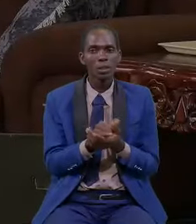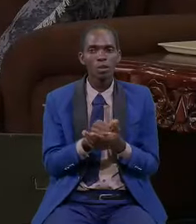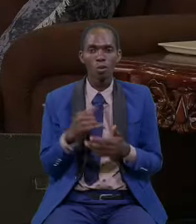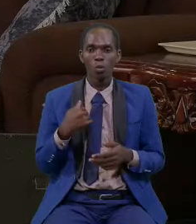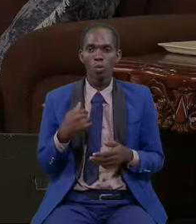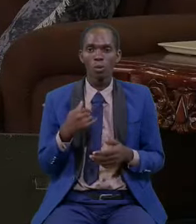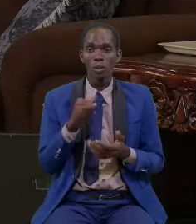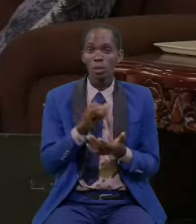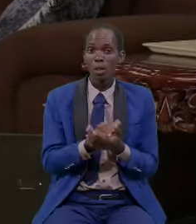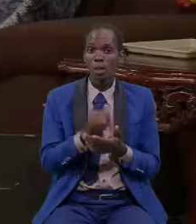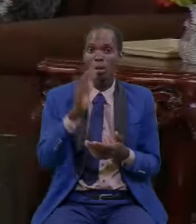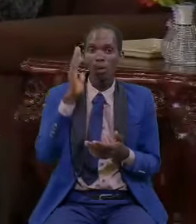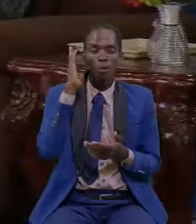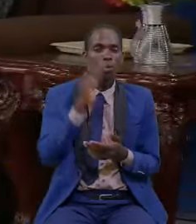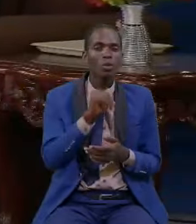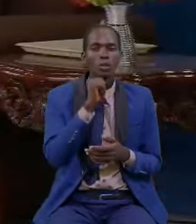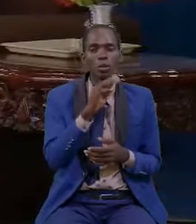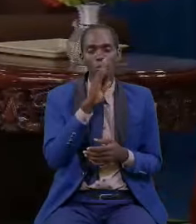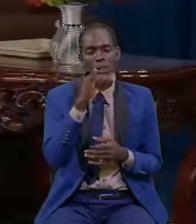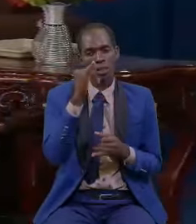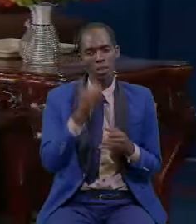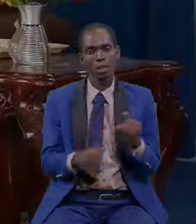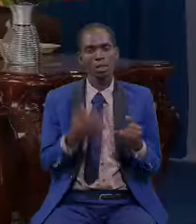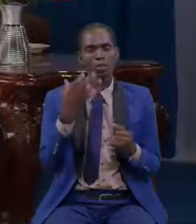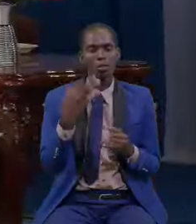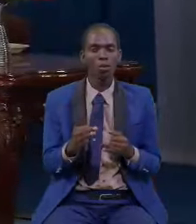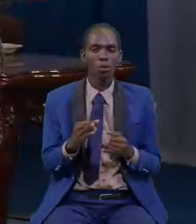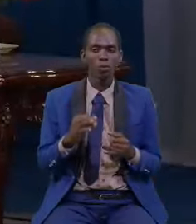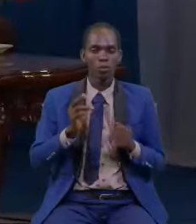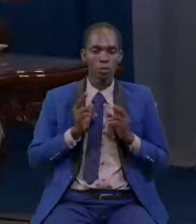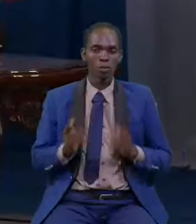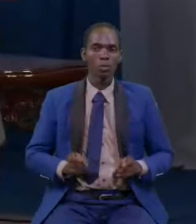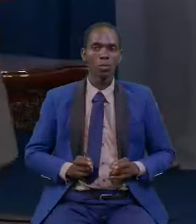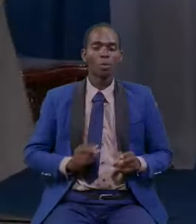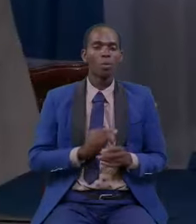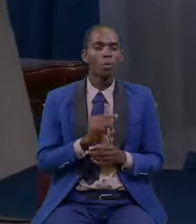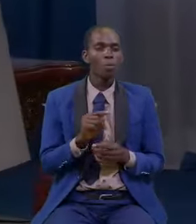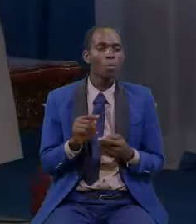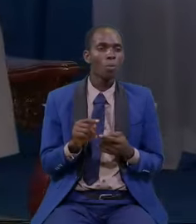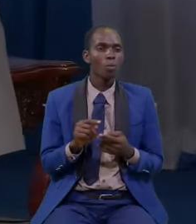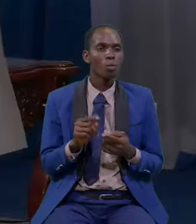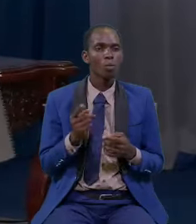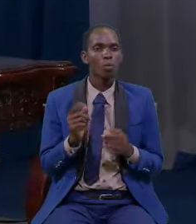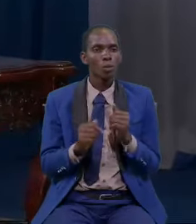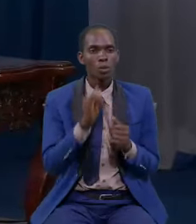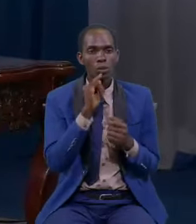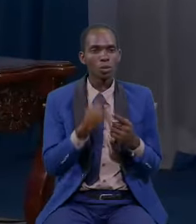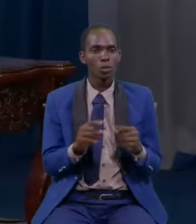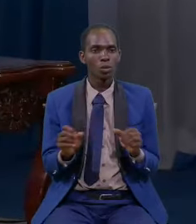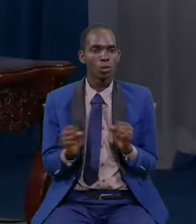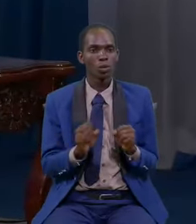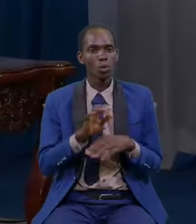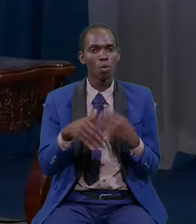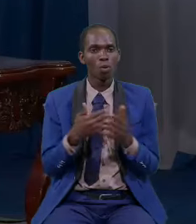the history of man. When he begins to shake all nations, it says the